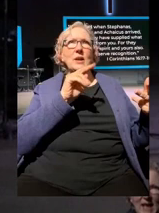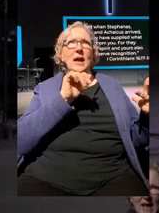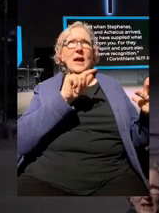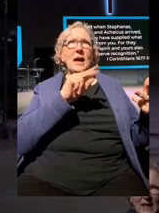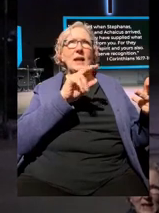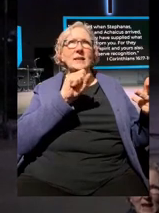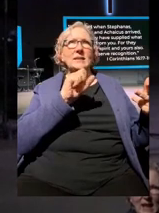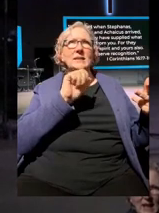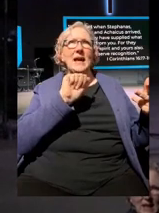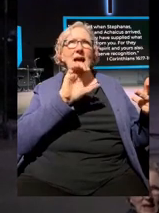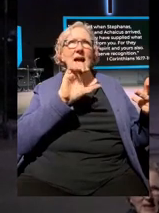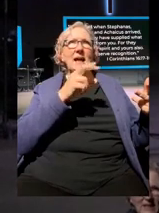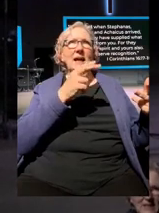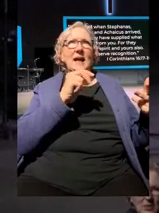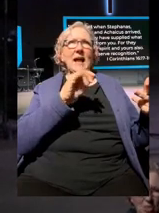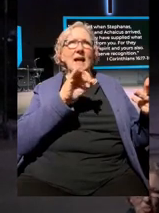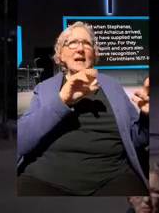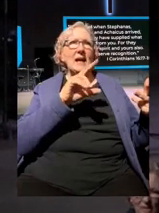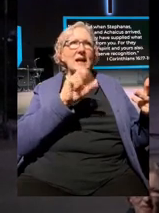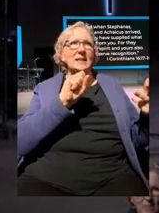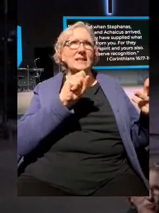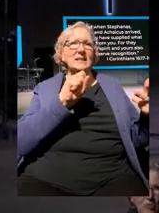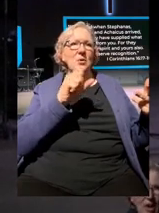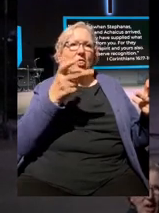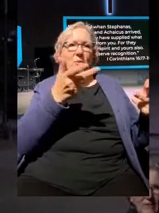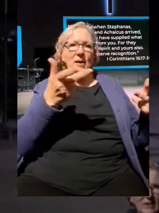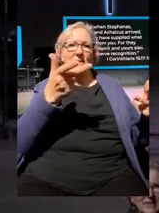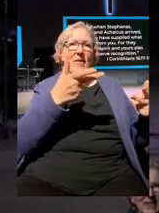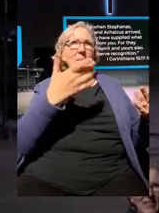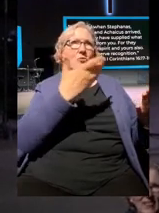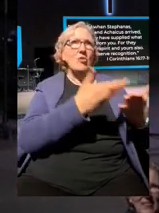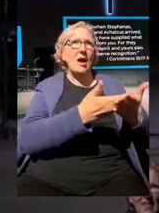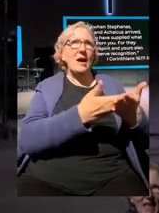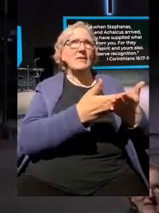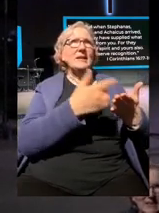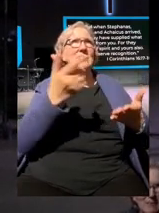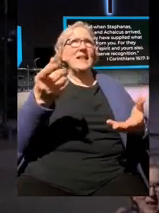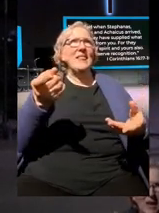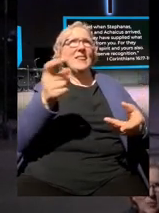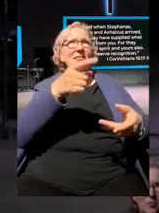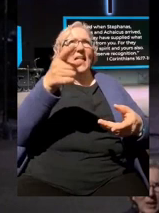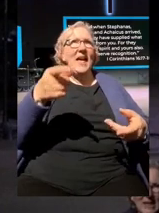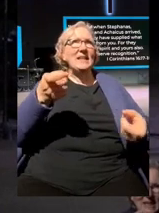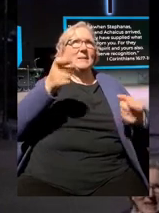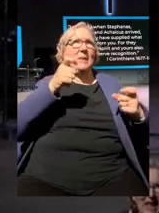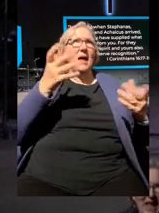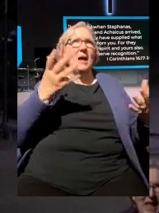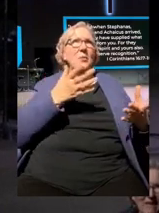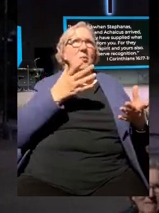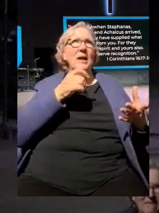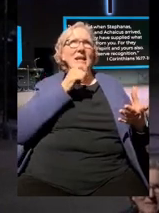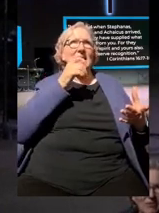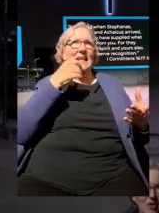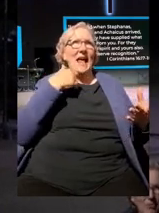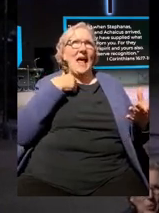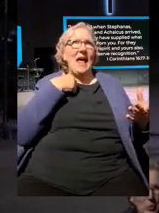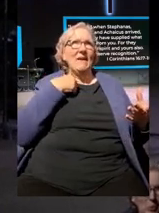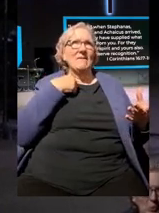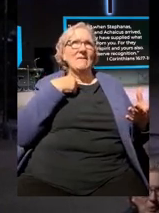arrived because they have supplied what was lacking from you. Just maybe a little bit backhand. No,